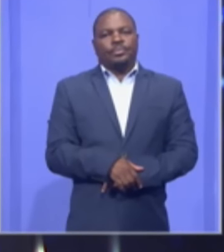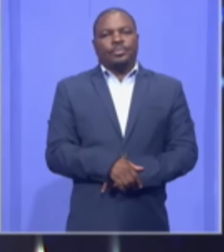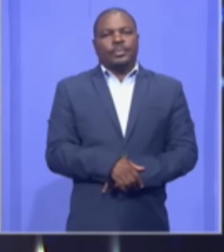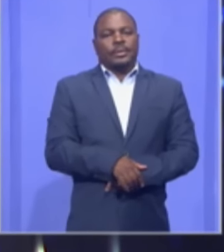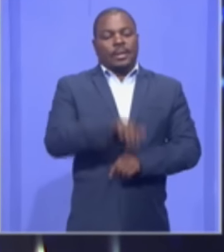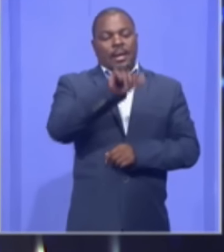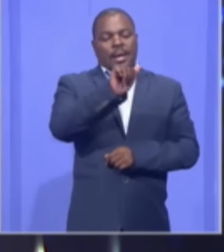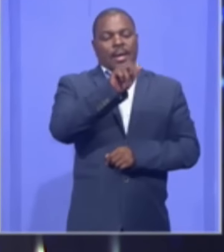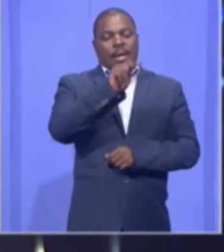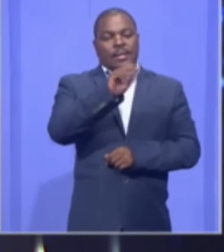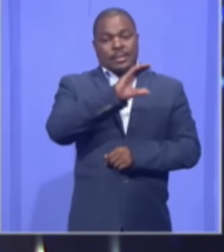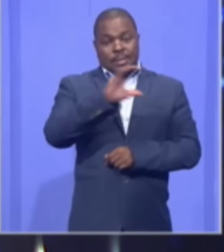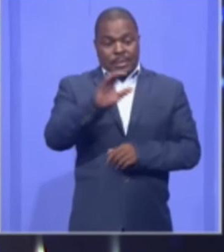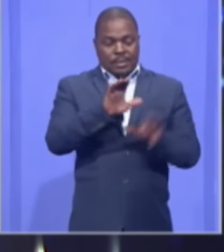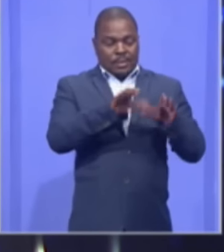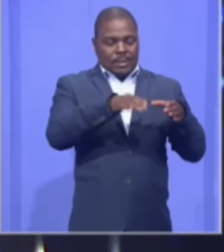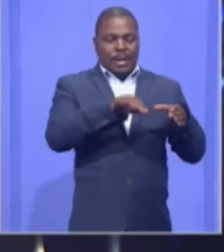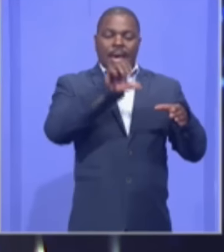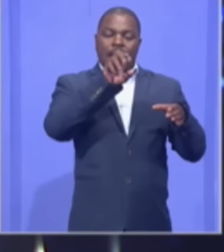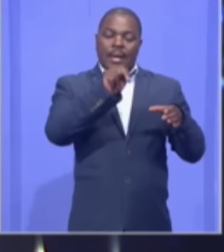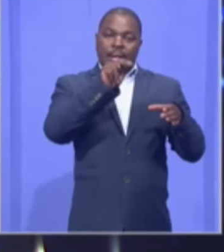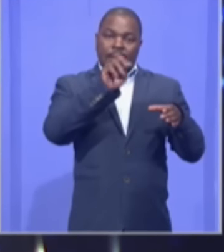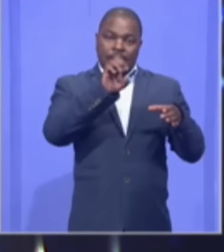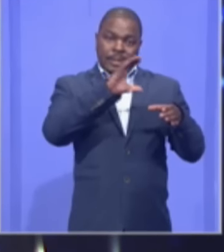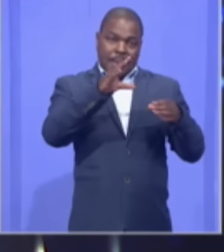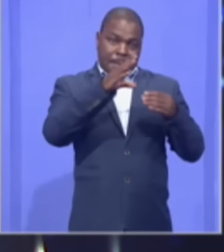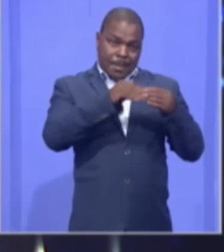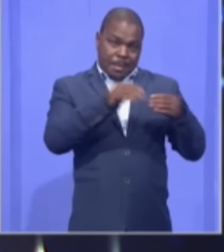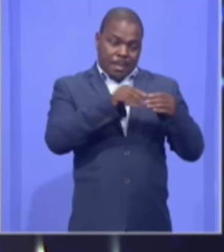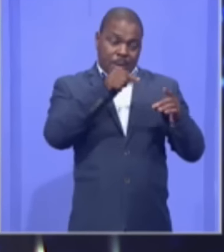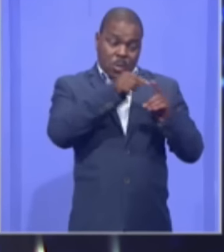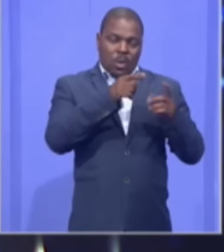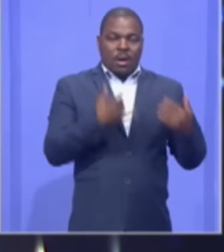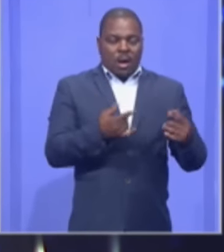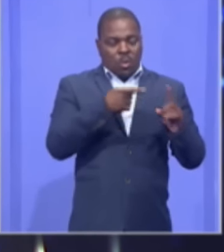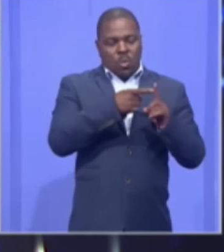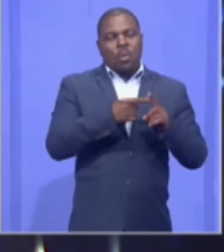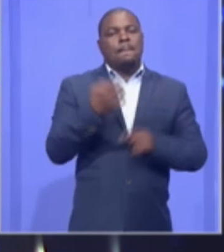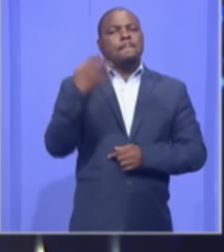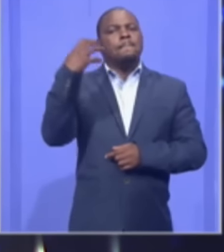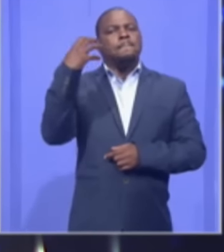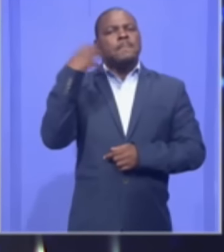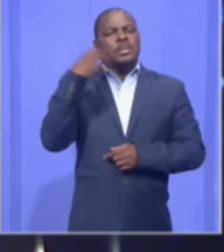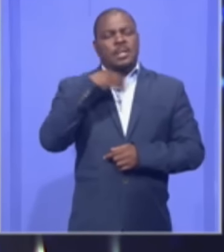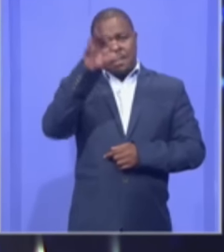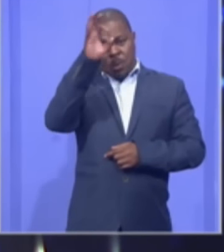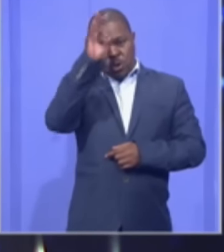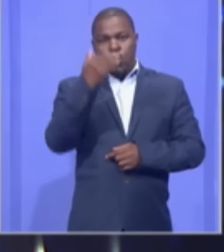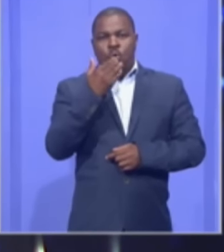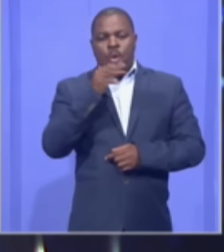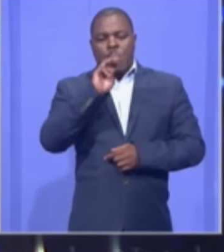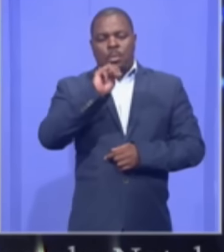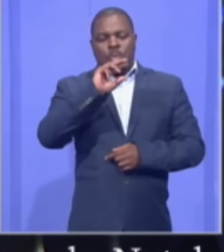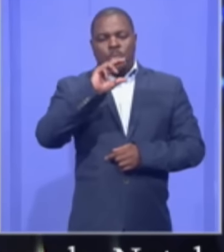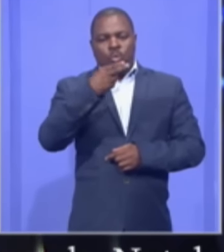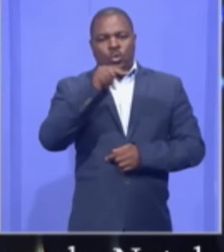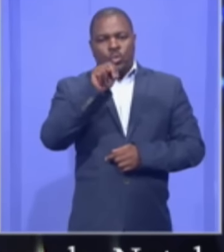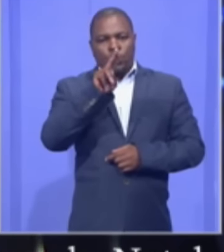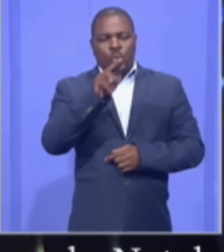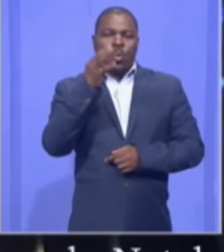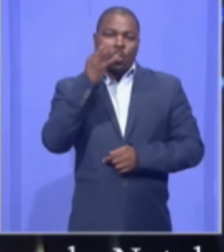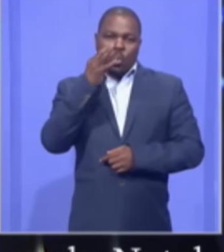Setho sa NEC ya ANC ya ibile letona la sepolesa Senzo Mchunu o hlalositse mofu